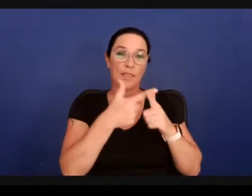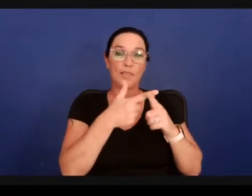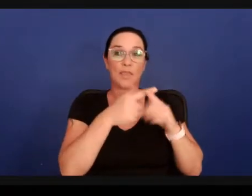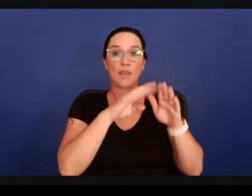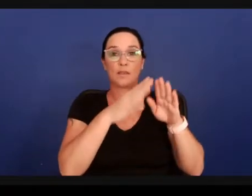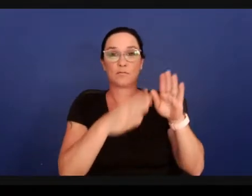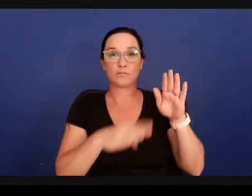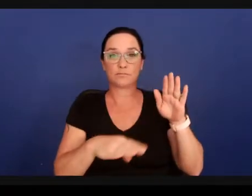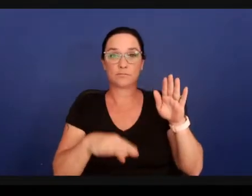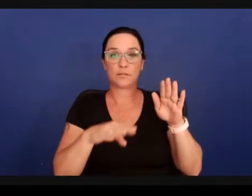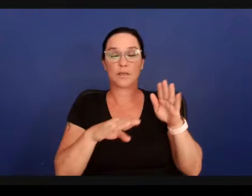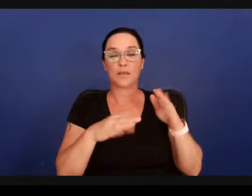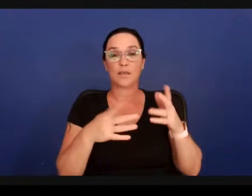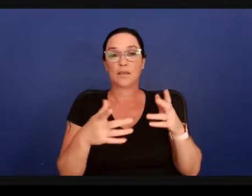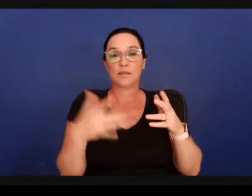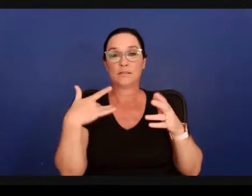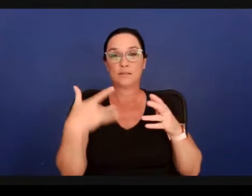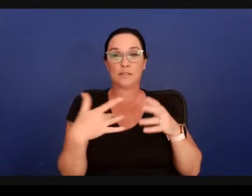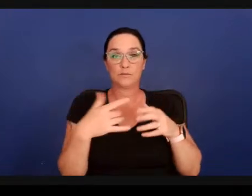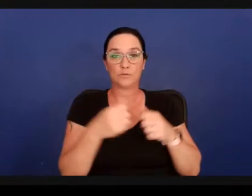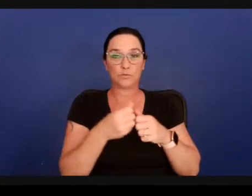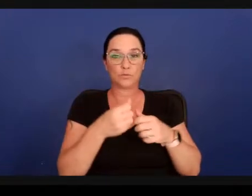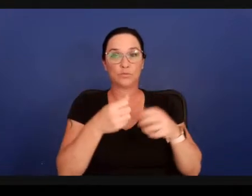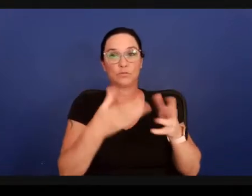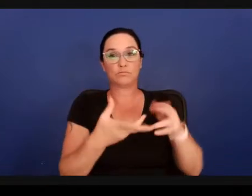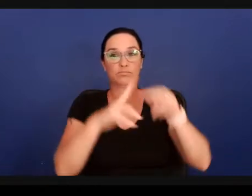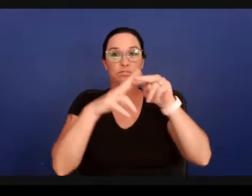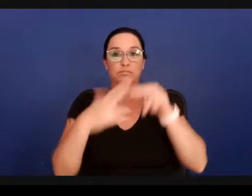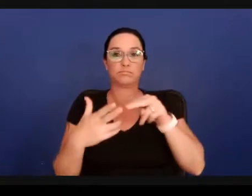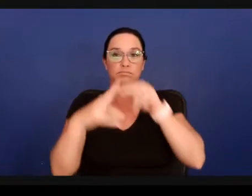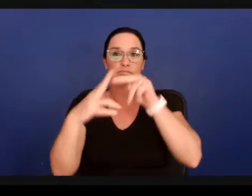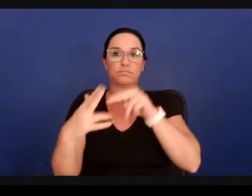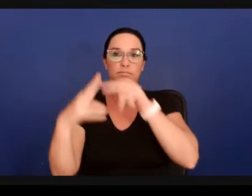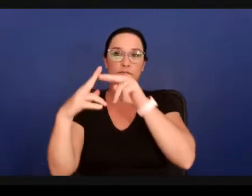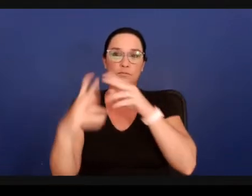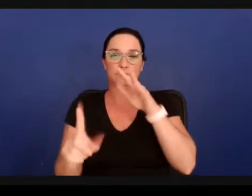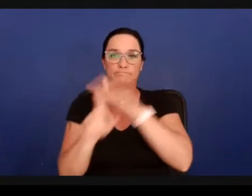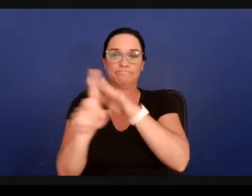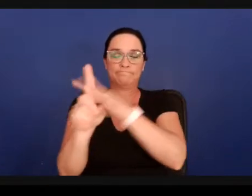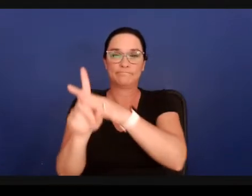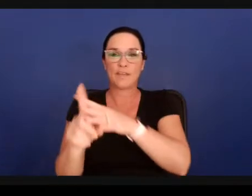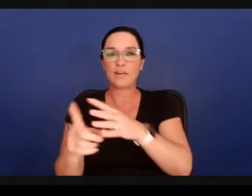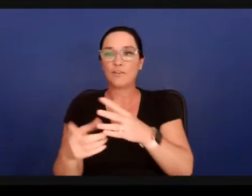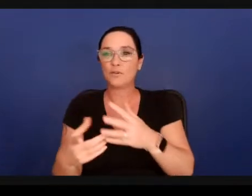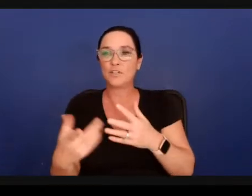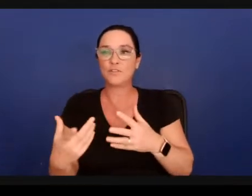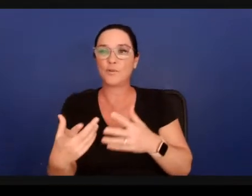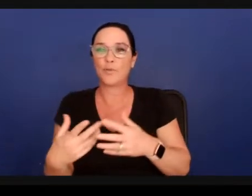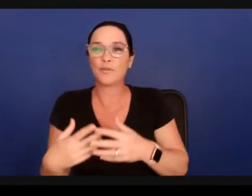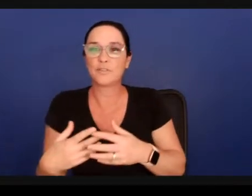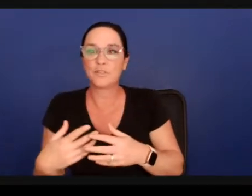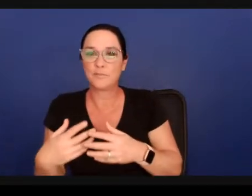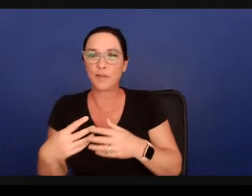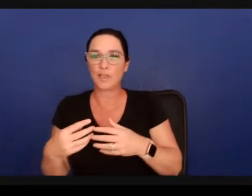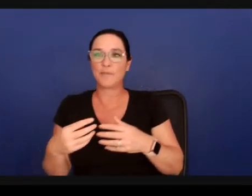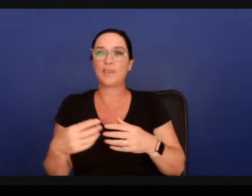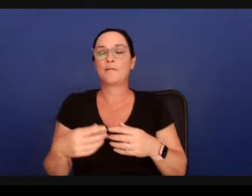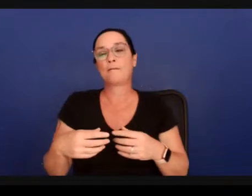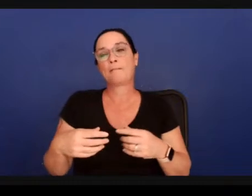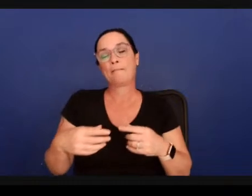pulses, 150, 250. 250 seems to be somewhere we reach fairly frequently.